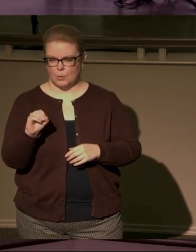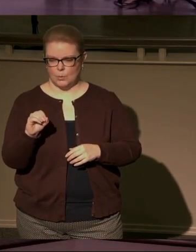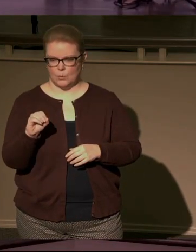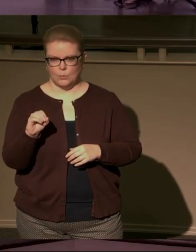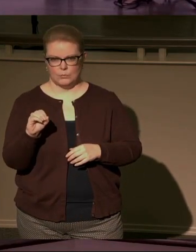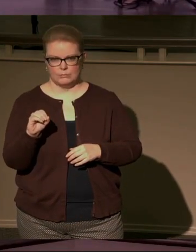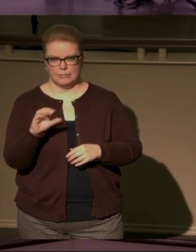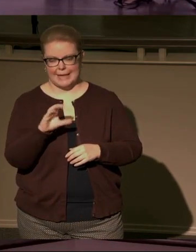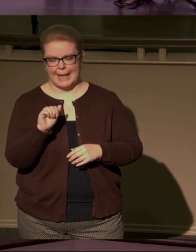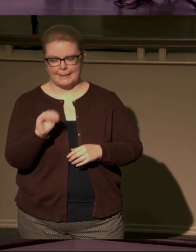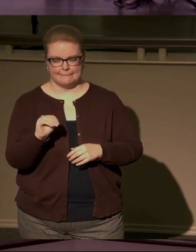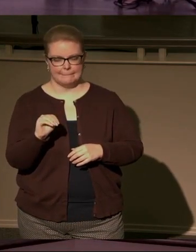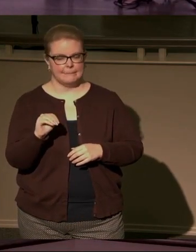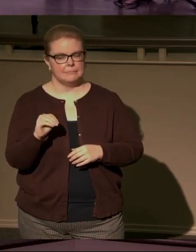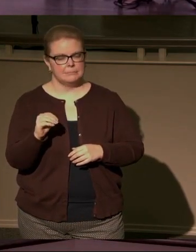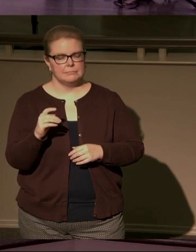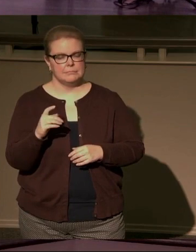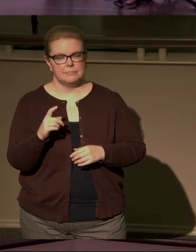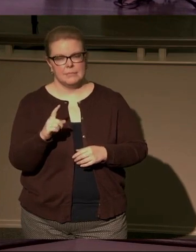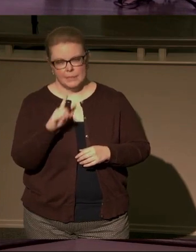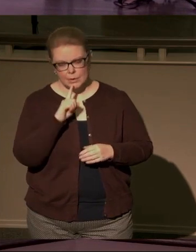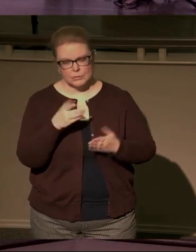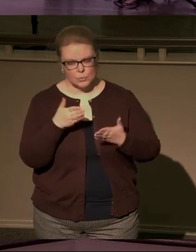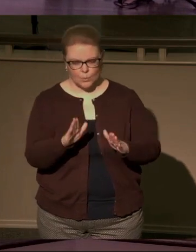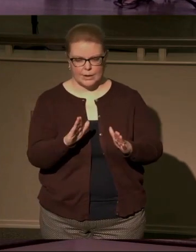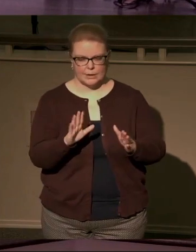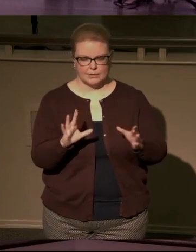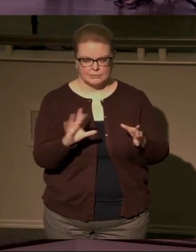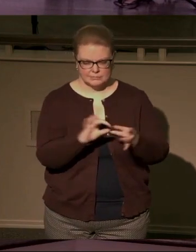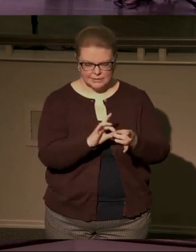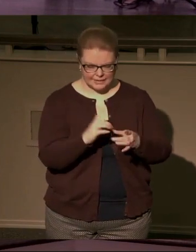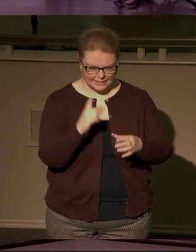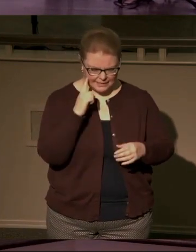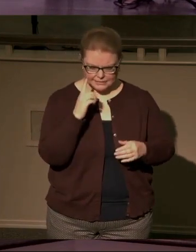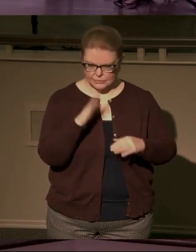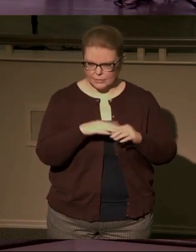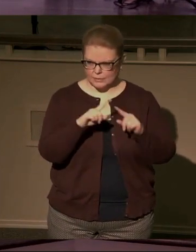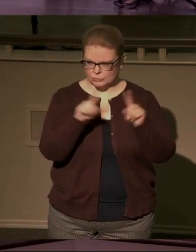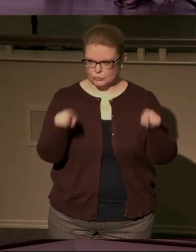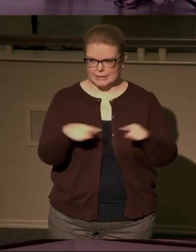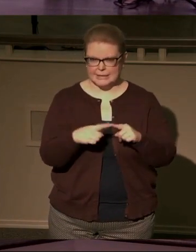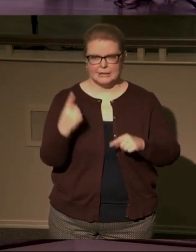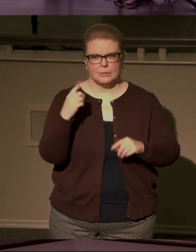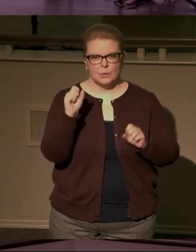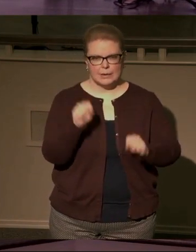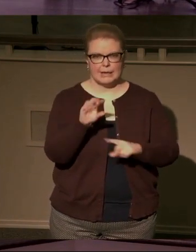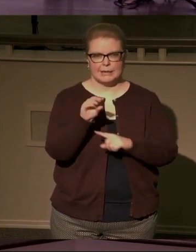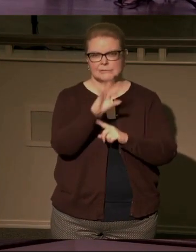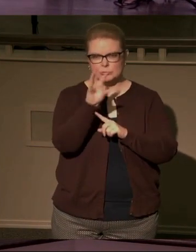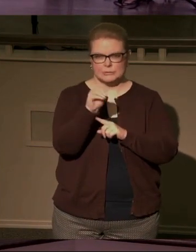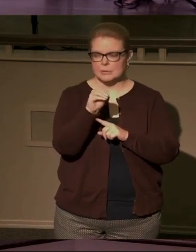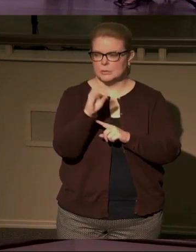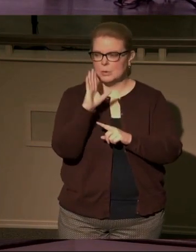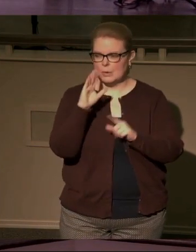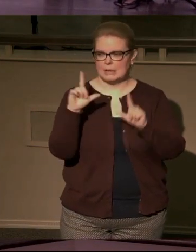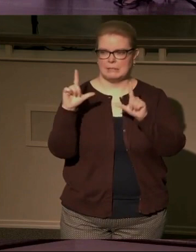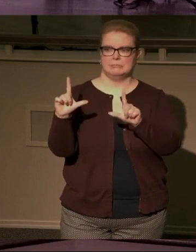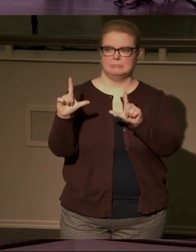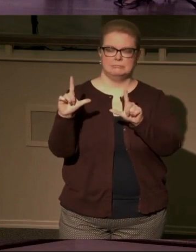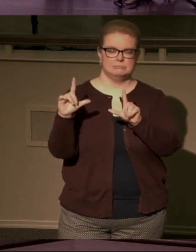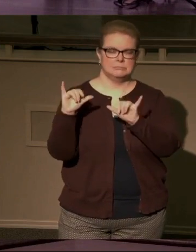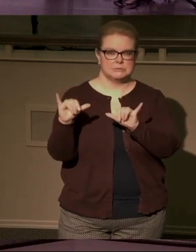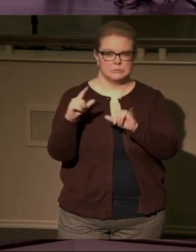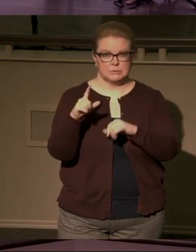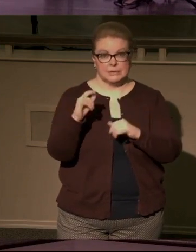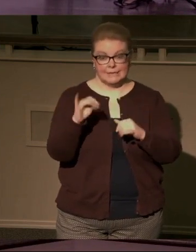And there's a way to connect to this. I think it's on the screen here behind me. You can scan that. We'll leave it up for a little bit. If you've